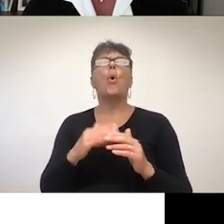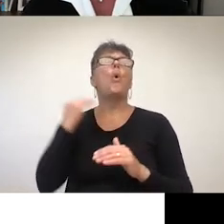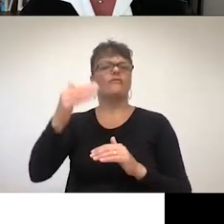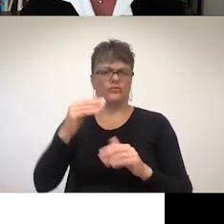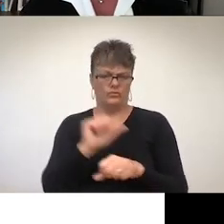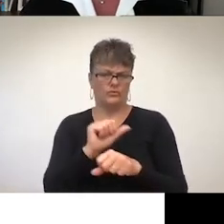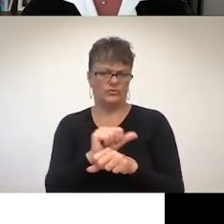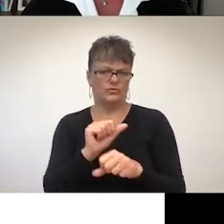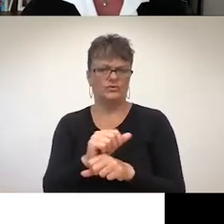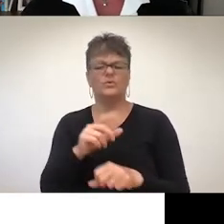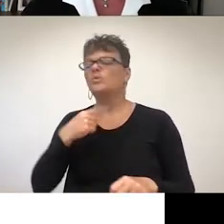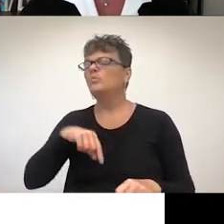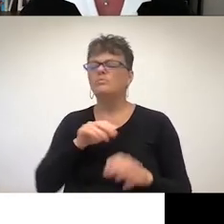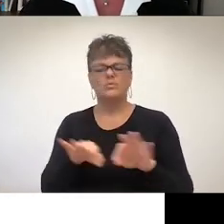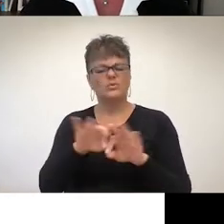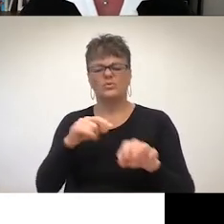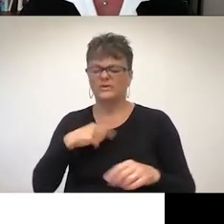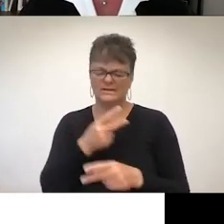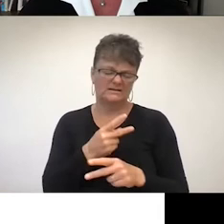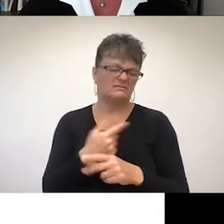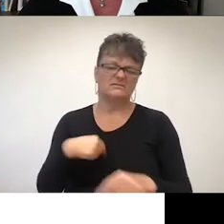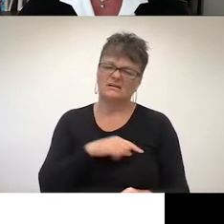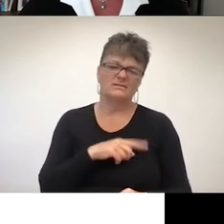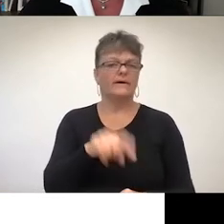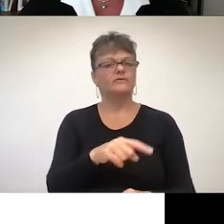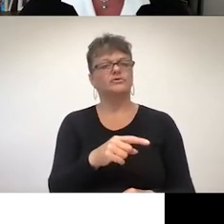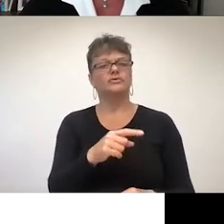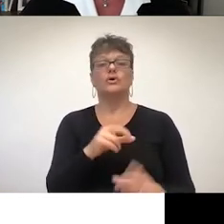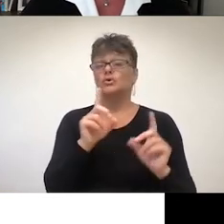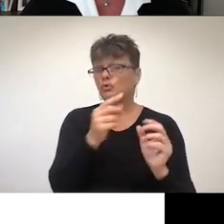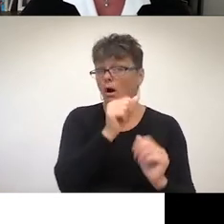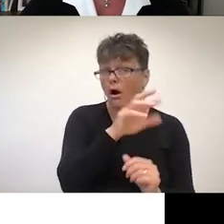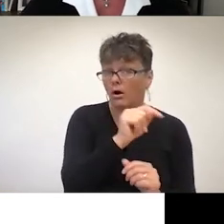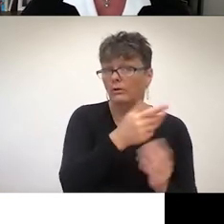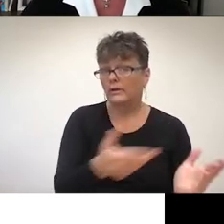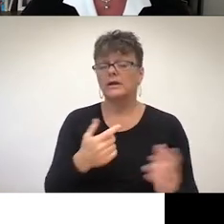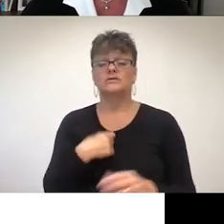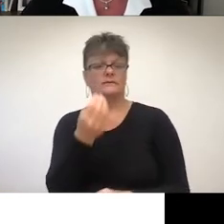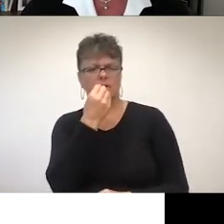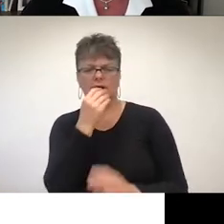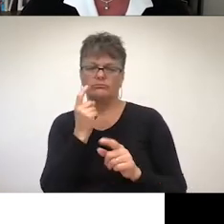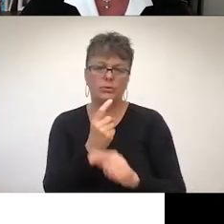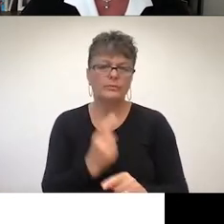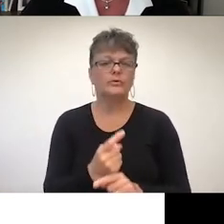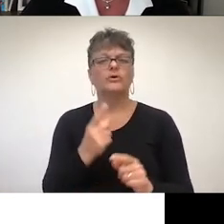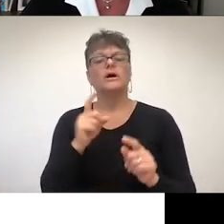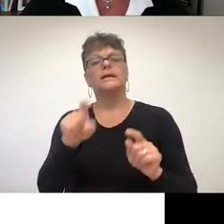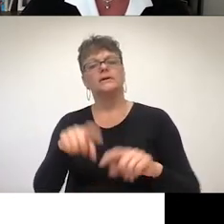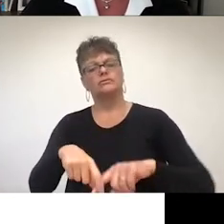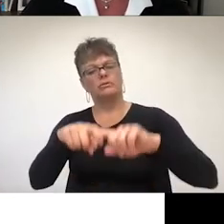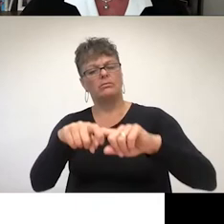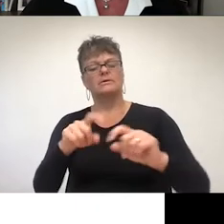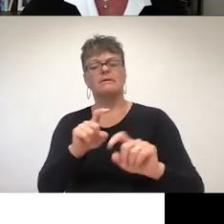ourselves, doing art projects, eating well, taking some time to relax daily, even for 30 minutes. I'm so thrilled to see that you're doing some